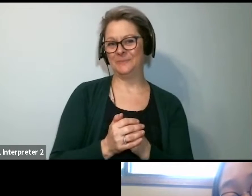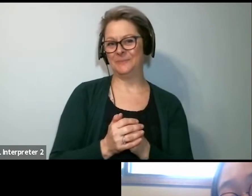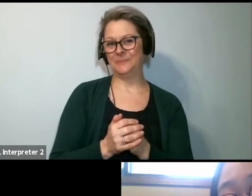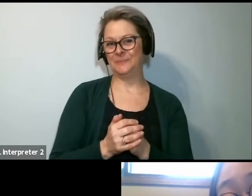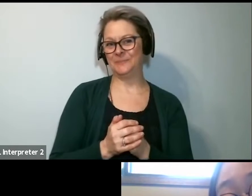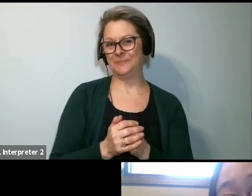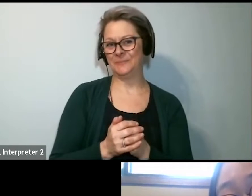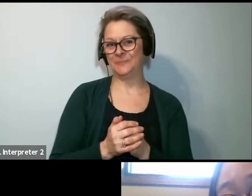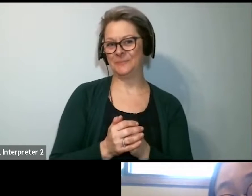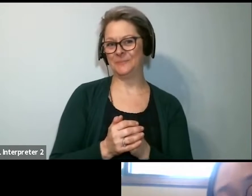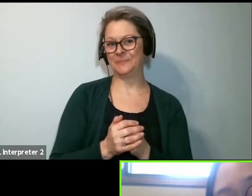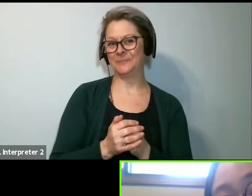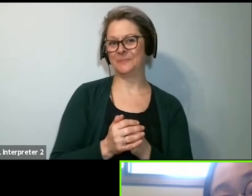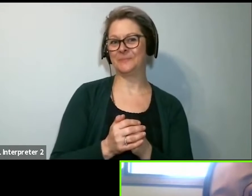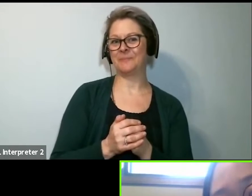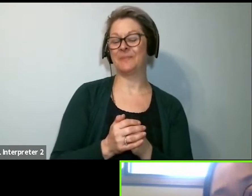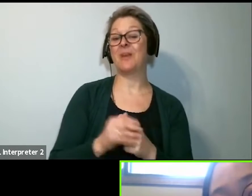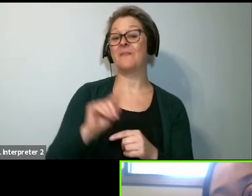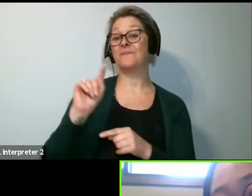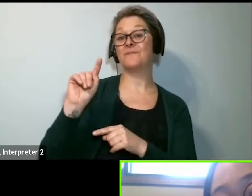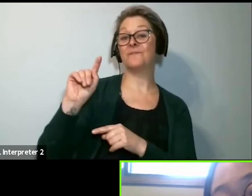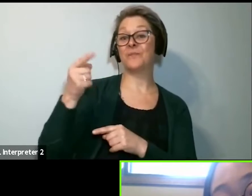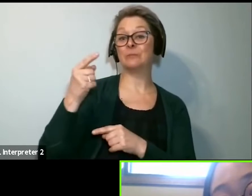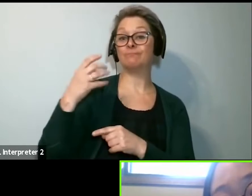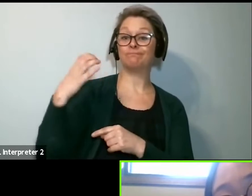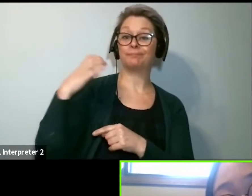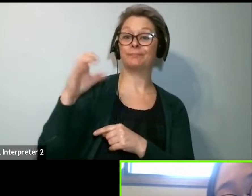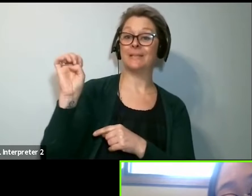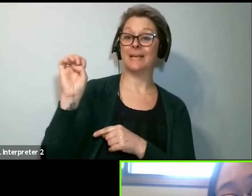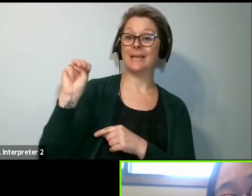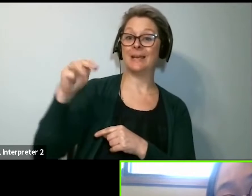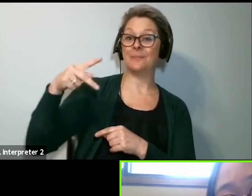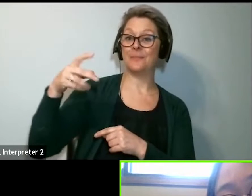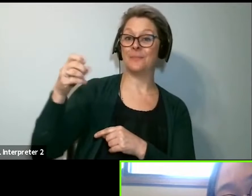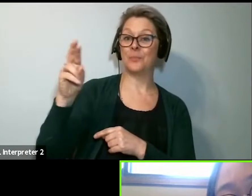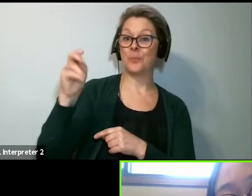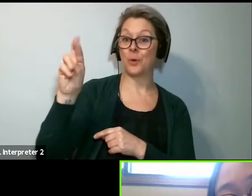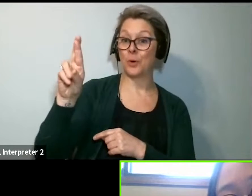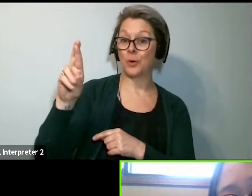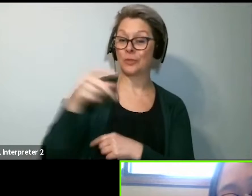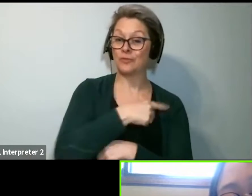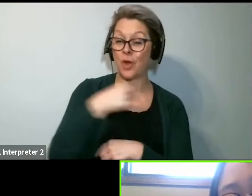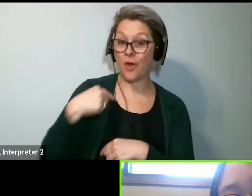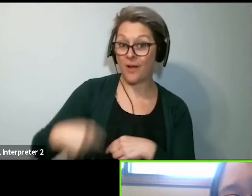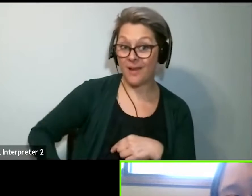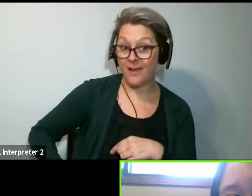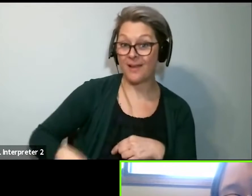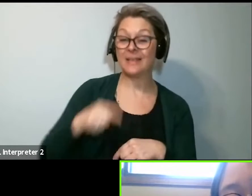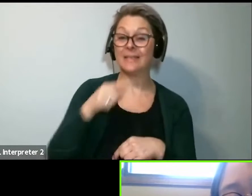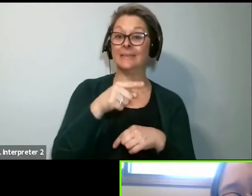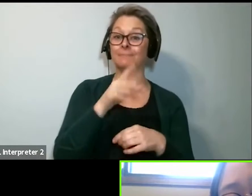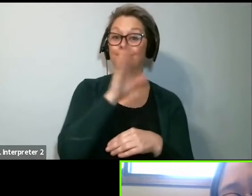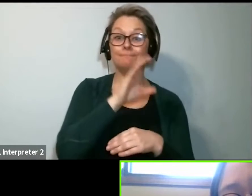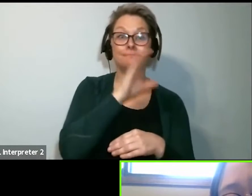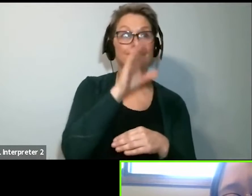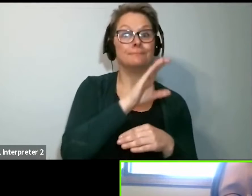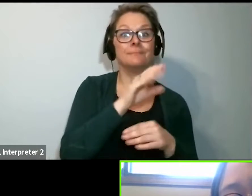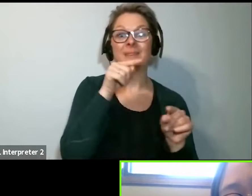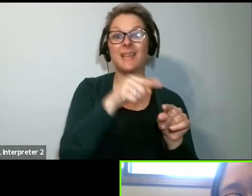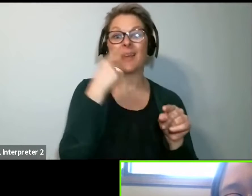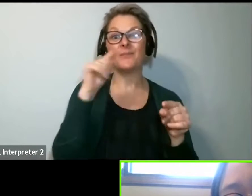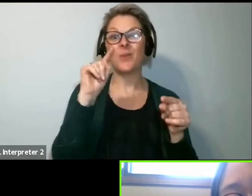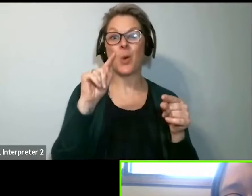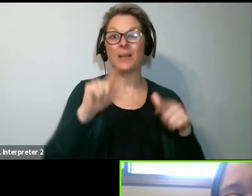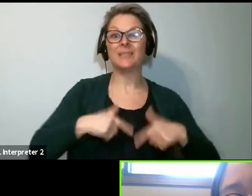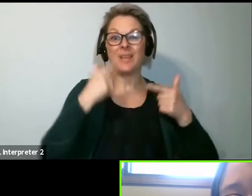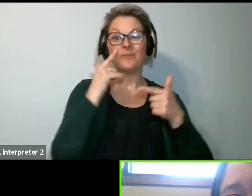Qin Shi Huang was the first emperor of China. He sought the pill of immortality, and we can conclude that he failed